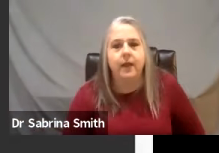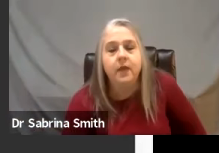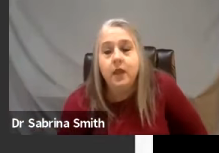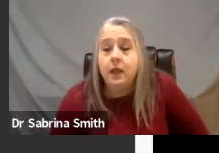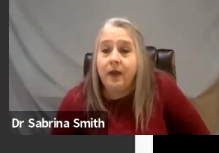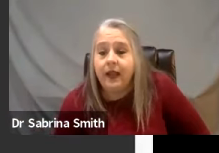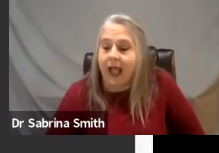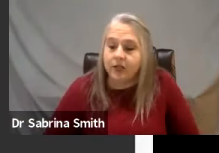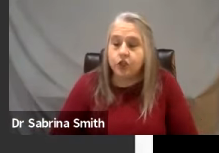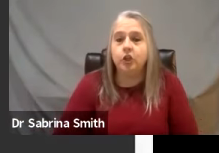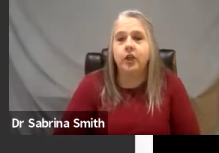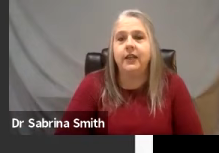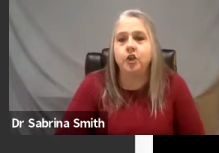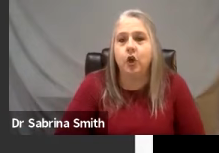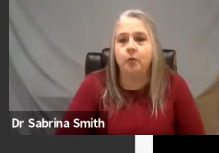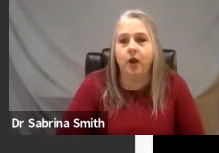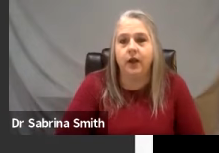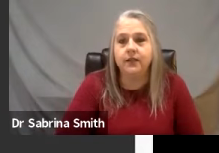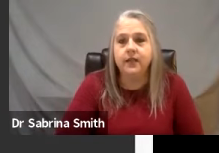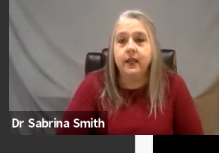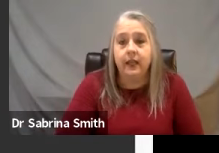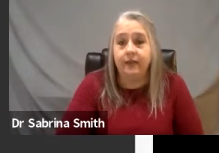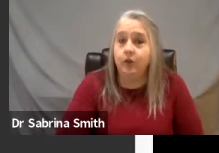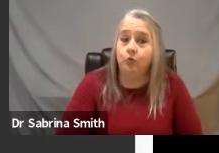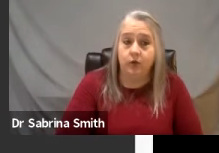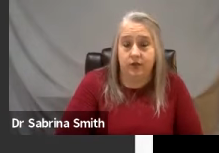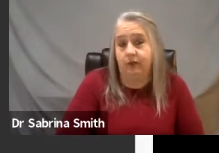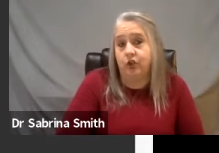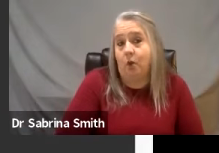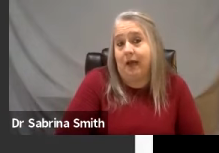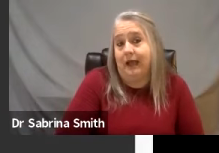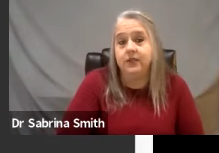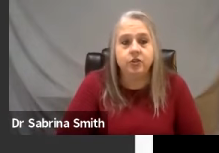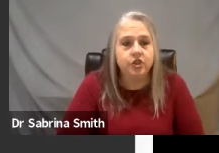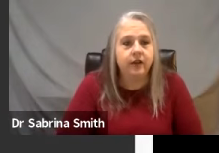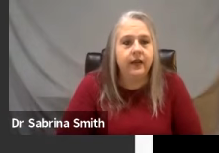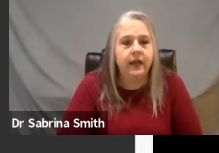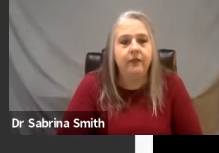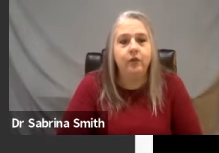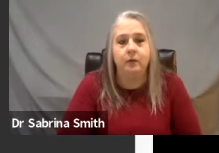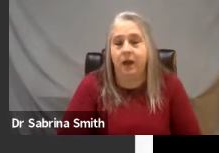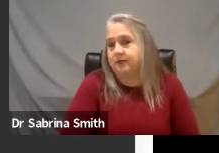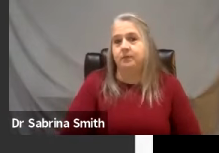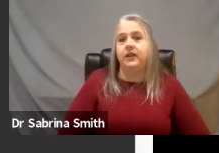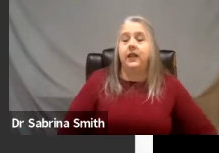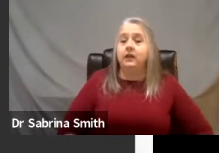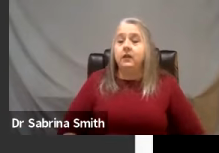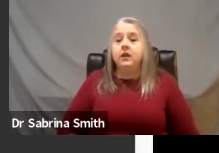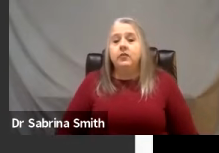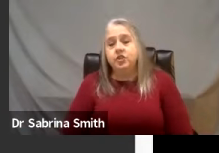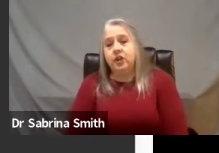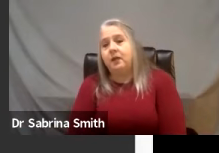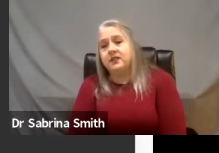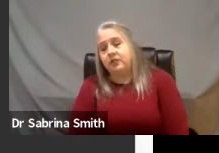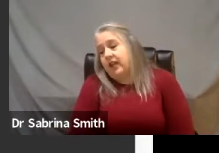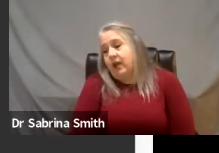all of them. But as you're looking at your own product, if you don't mind sharing, and if you can pop something in